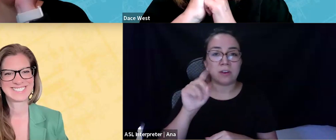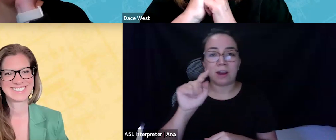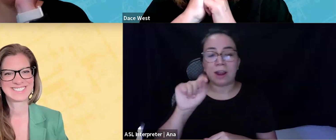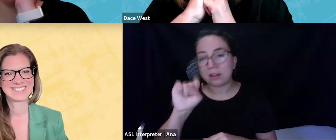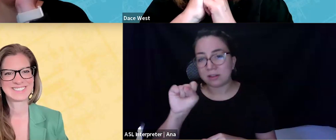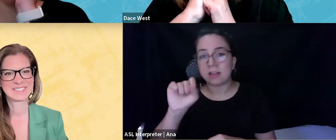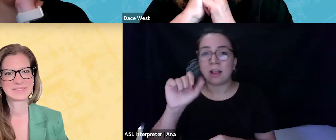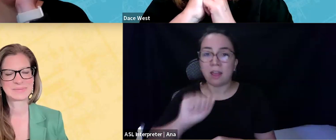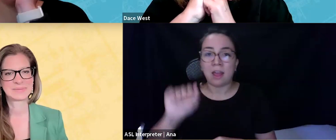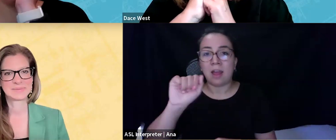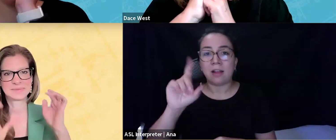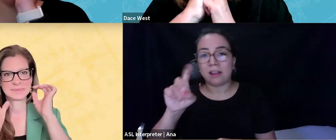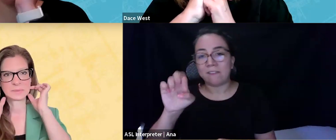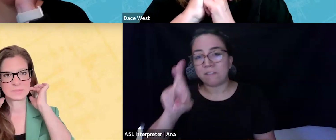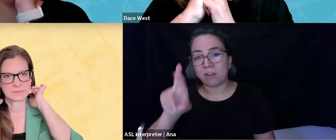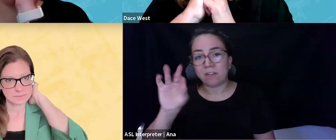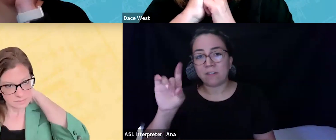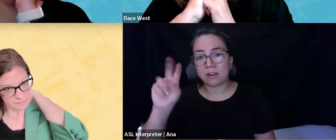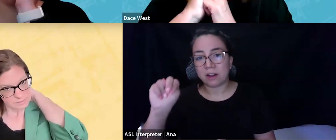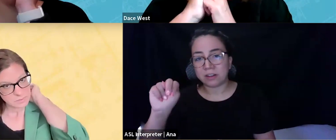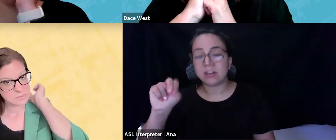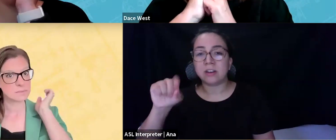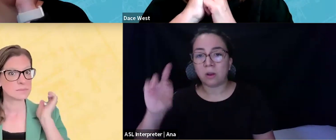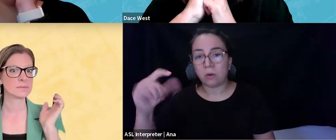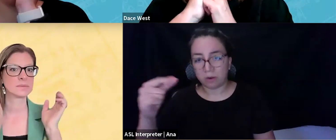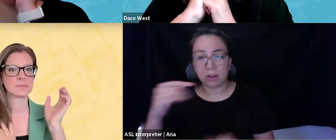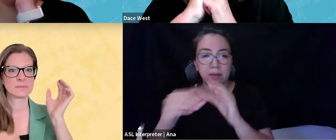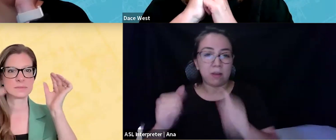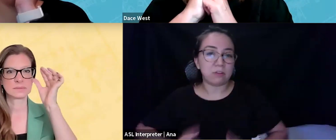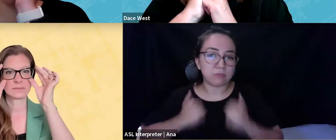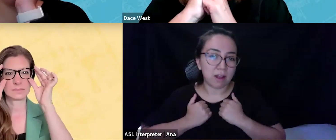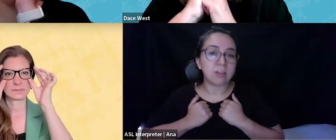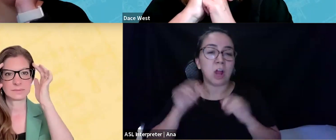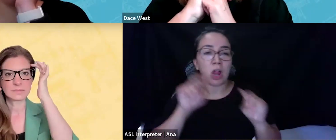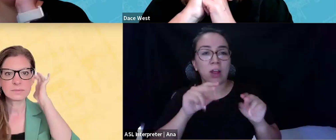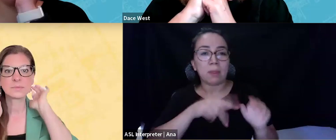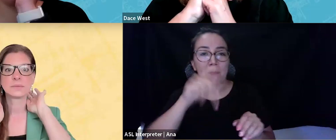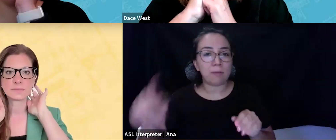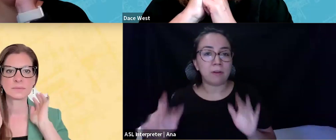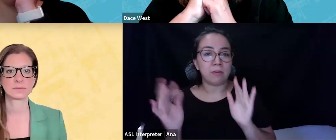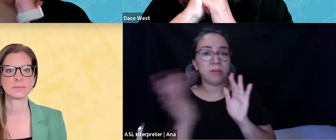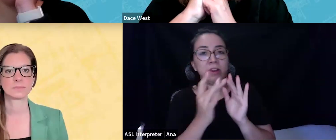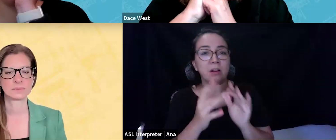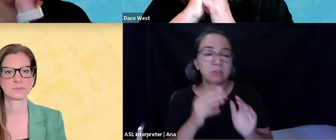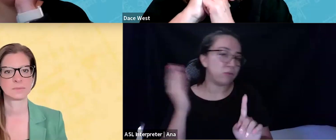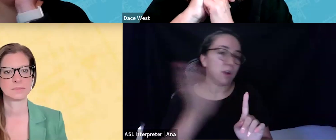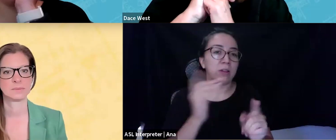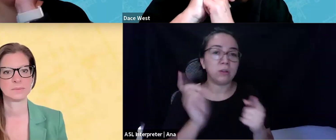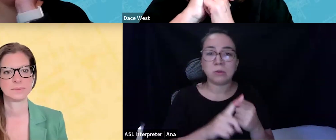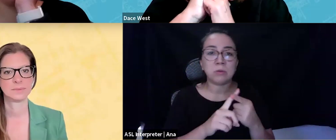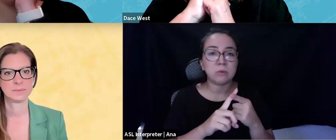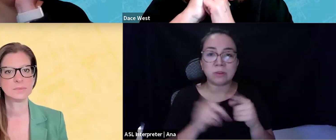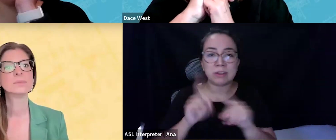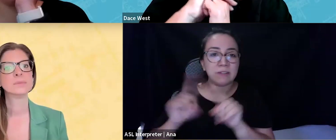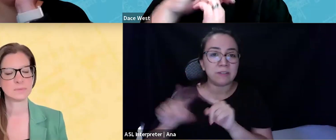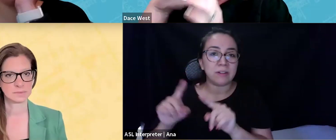grants@denverfoundation.org email address, and we'll get you to the right place. You also can look in the PowerPoint and just reach out directly to the different